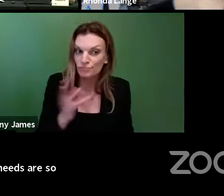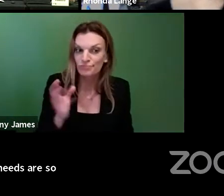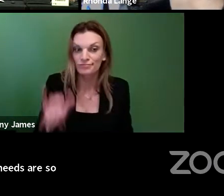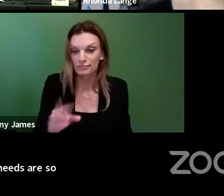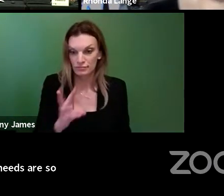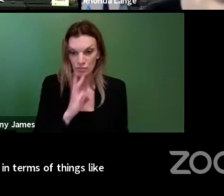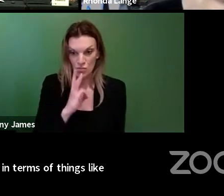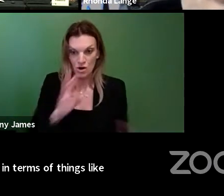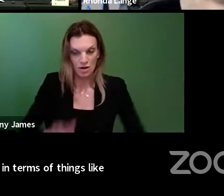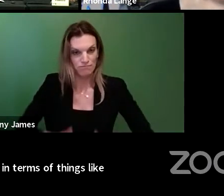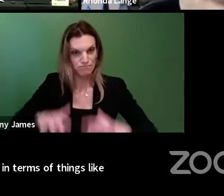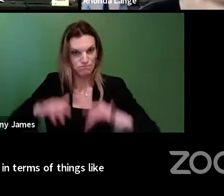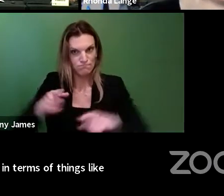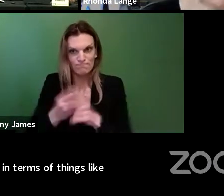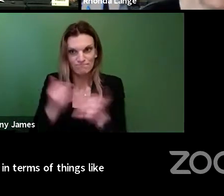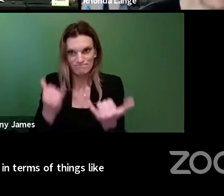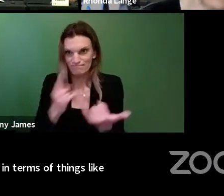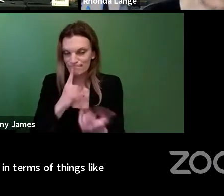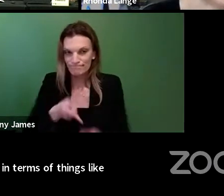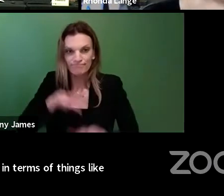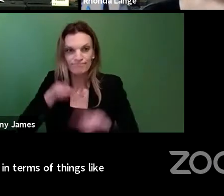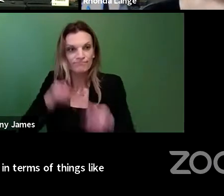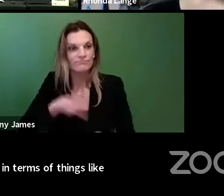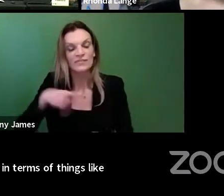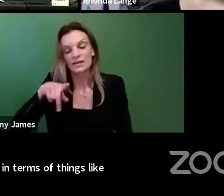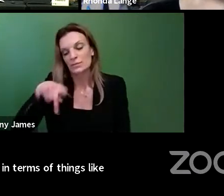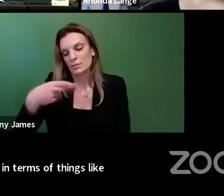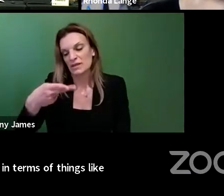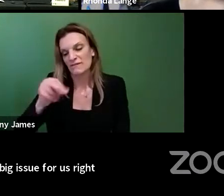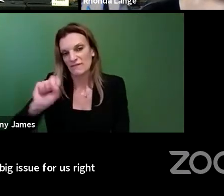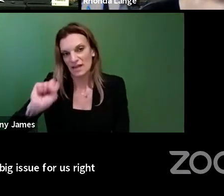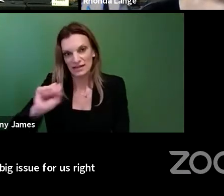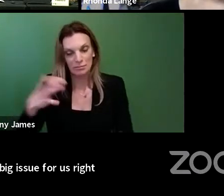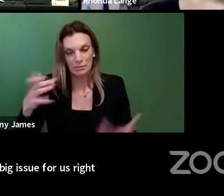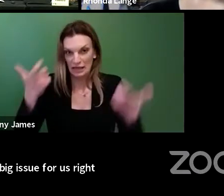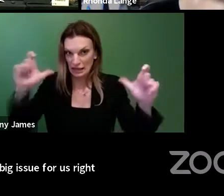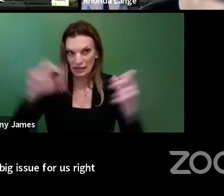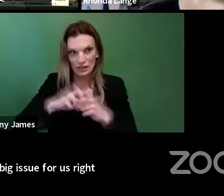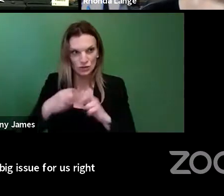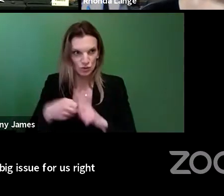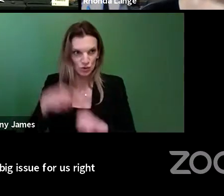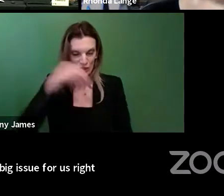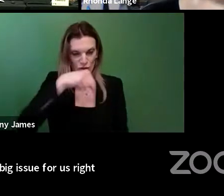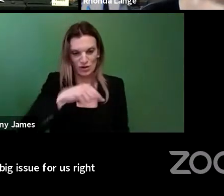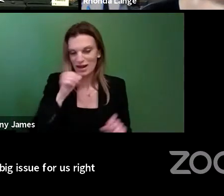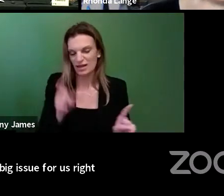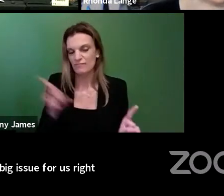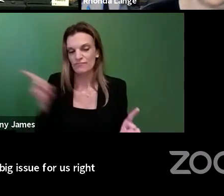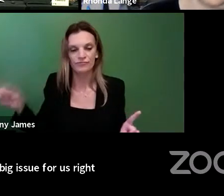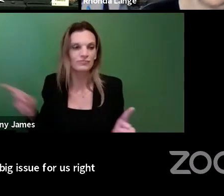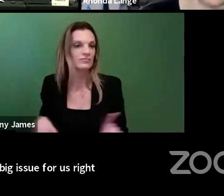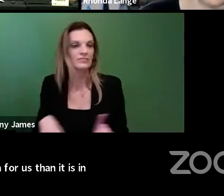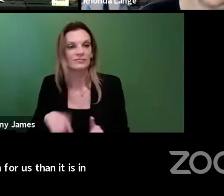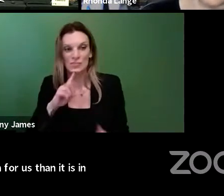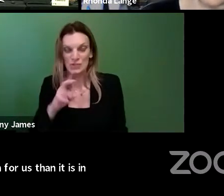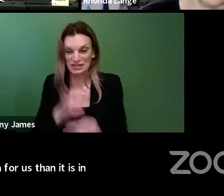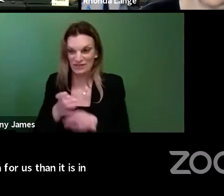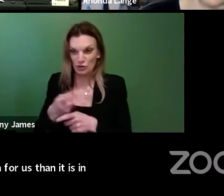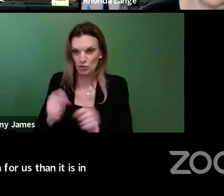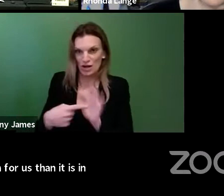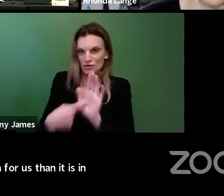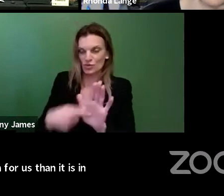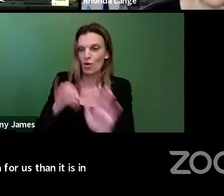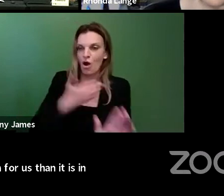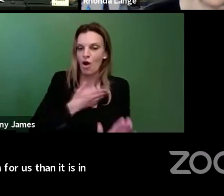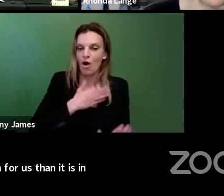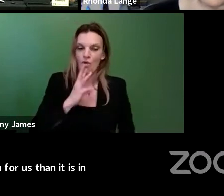very big issue for us right now. PFAS is a bigger problem for us than it is in Kent, that it would be kind of tricky to represent all